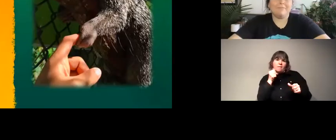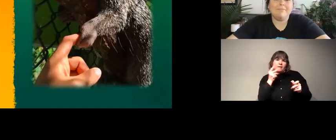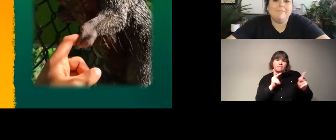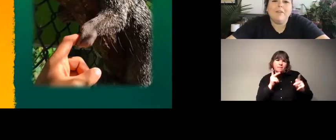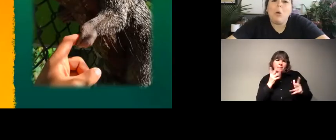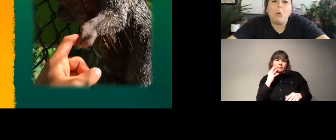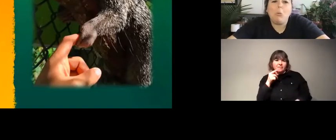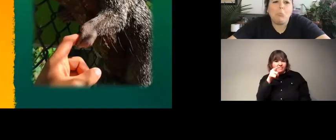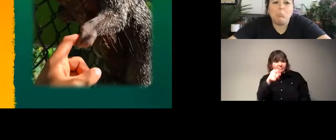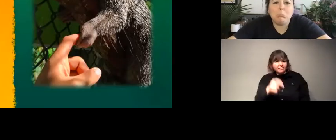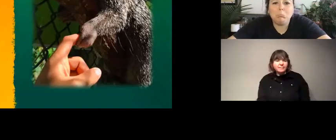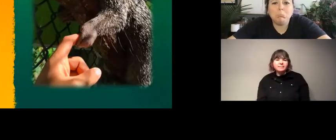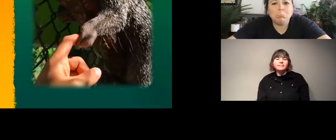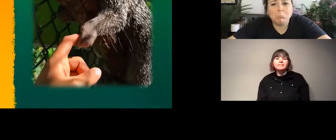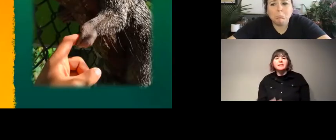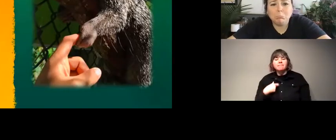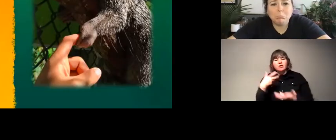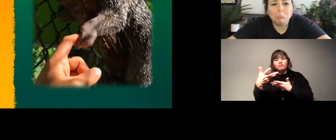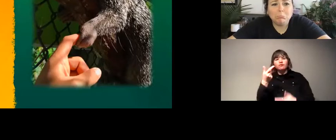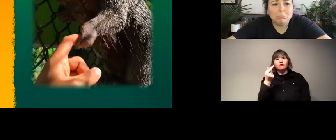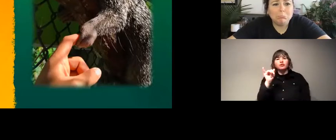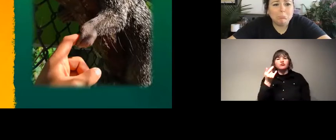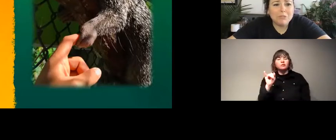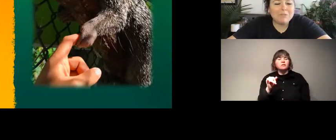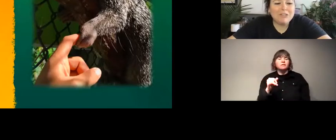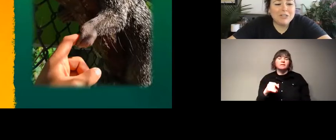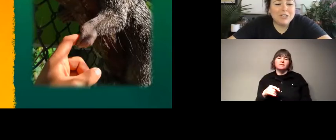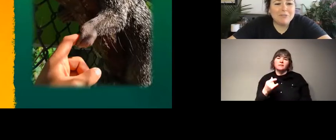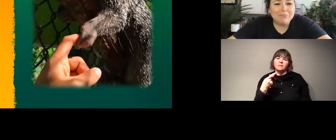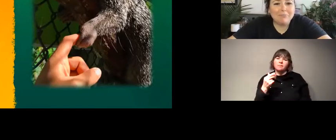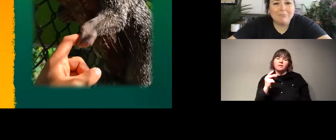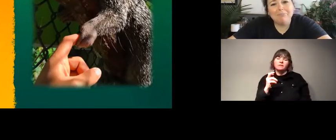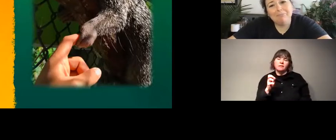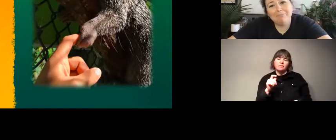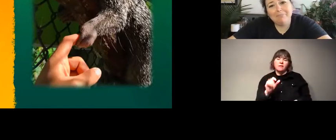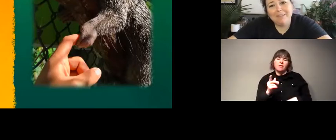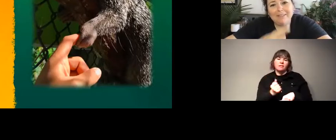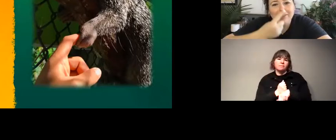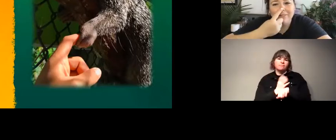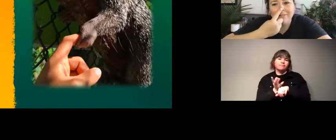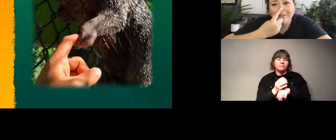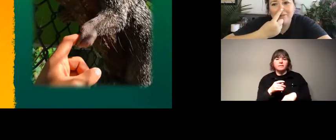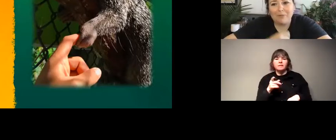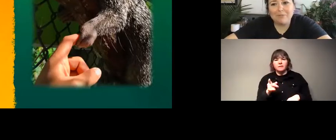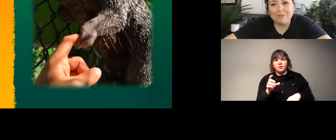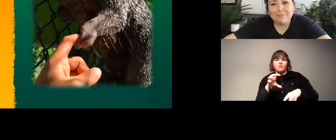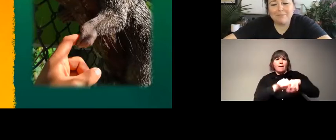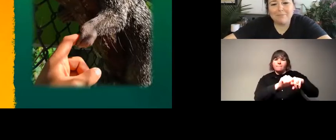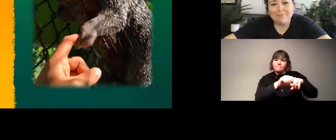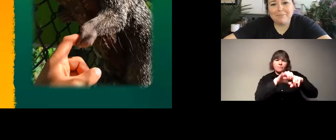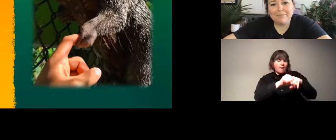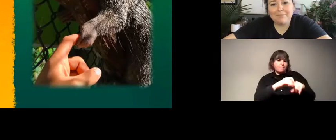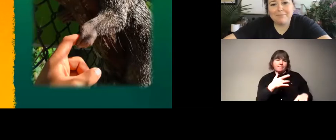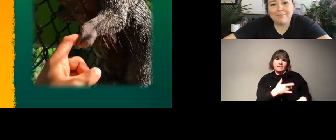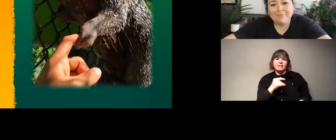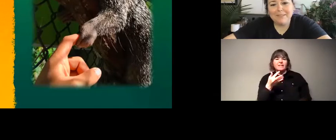Like this right here, me hanging out with Gigi, one of our prehensile-tailed porcupines. Like she is a grabber. So if I